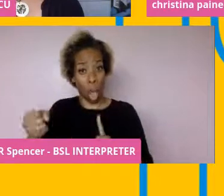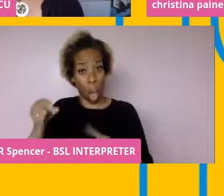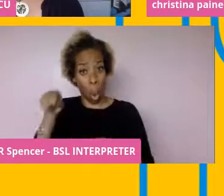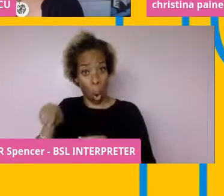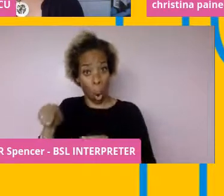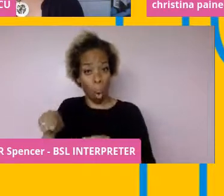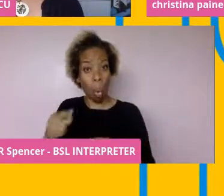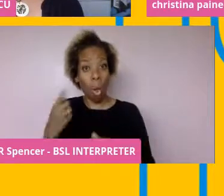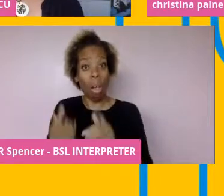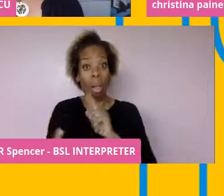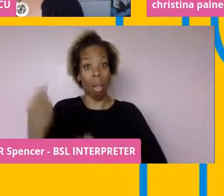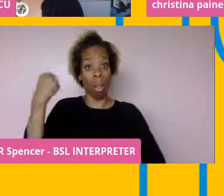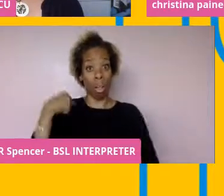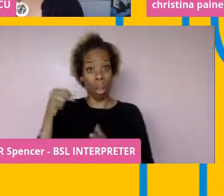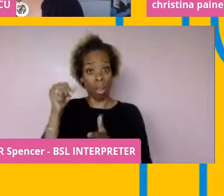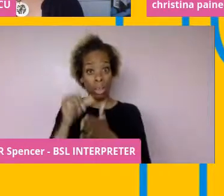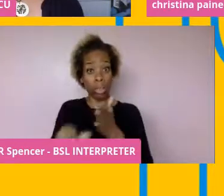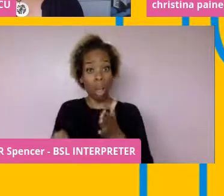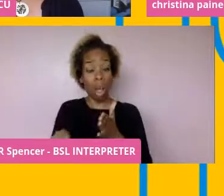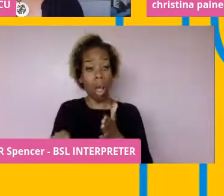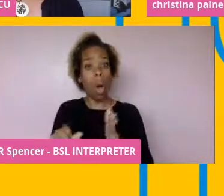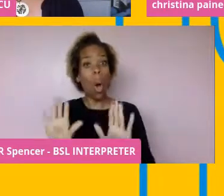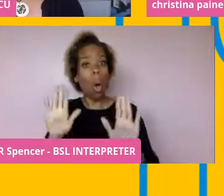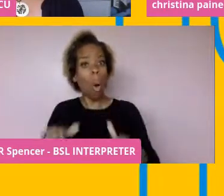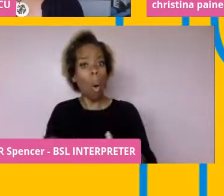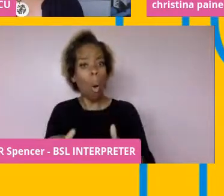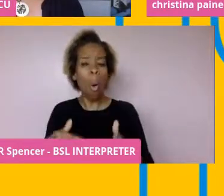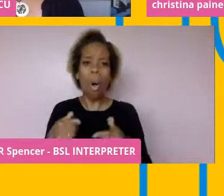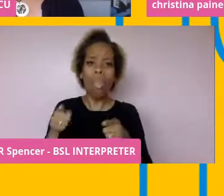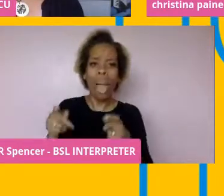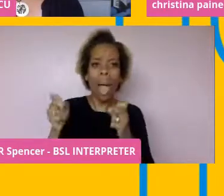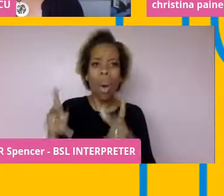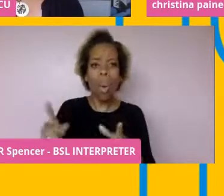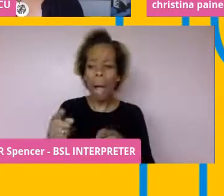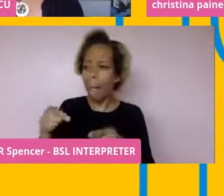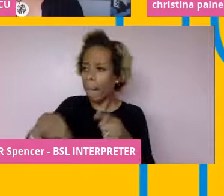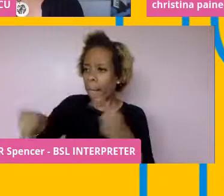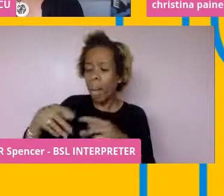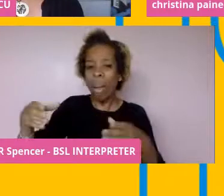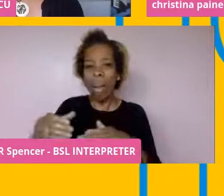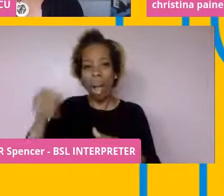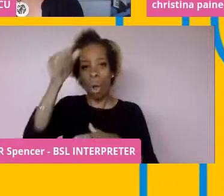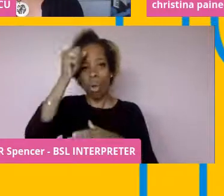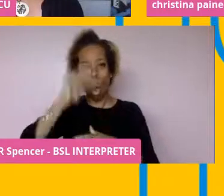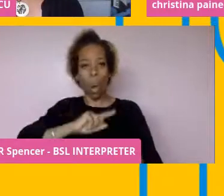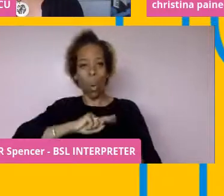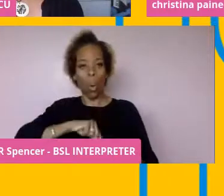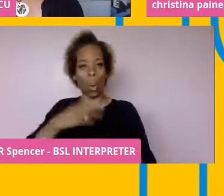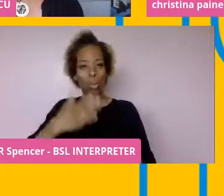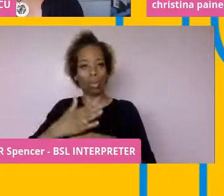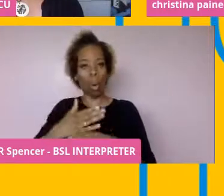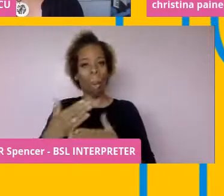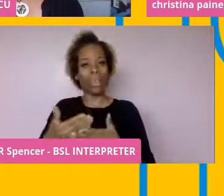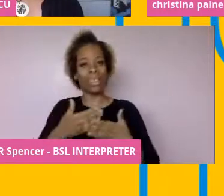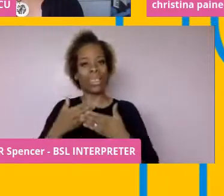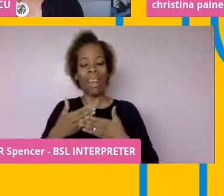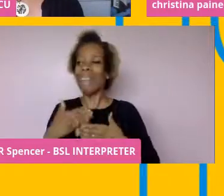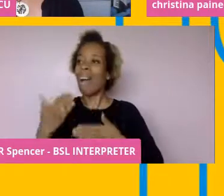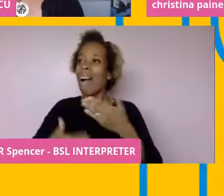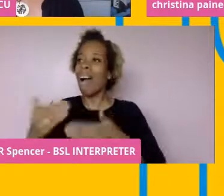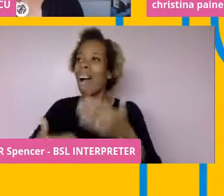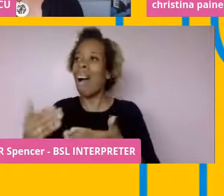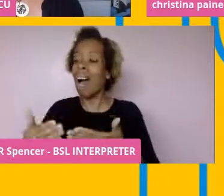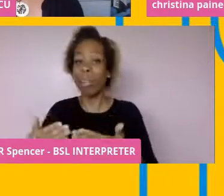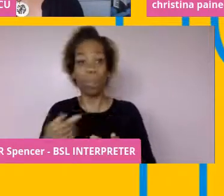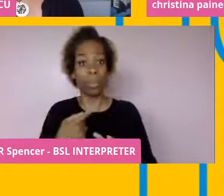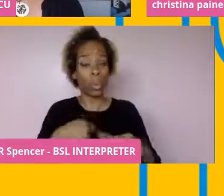straight away to put lots of people's minds at rest. We achieved clarity for that as a union, and still we didn't see lots of employers take